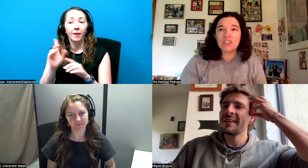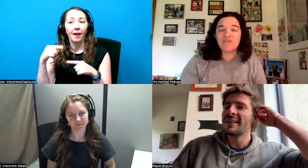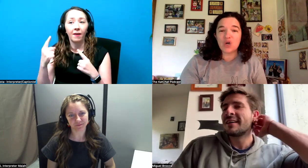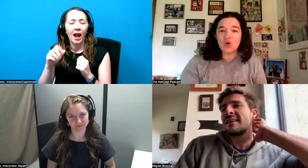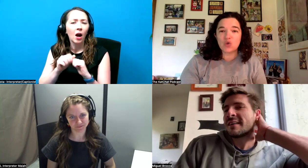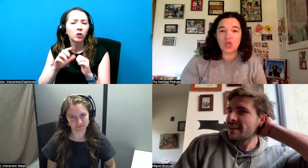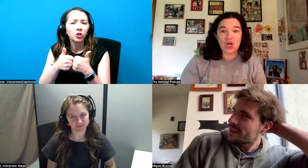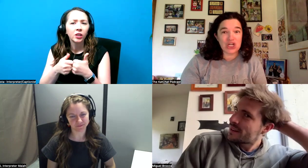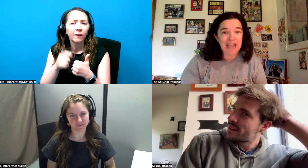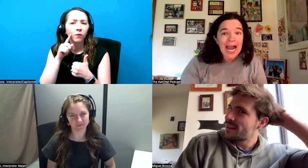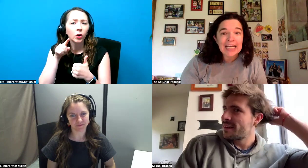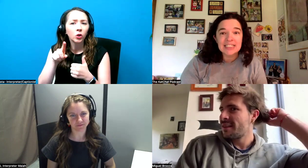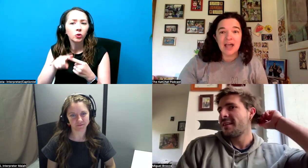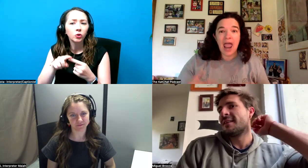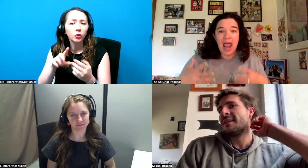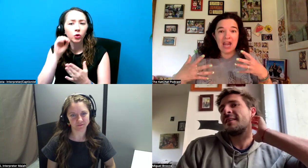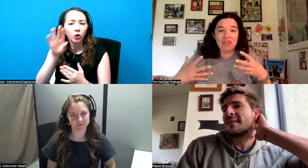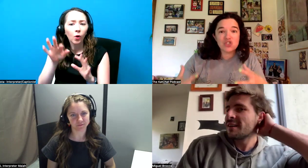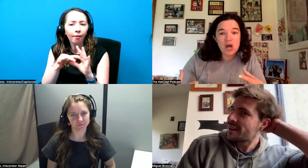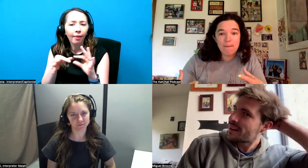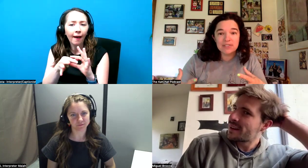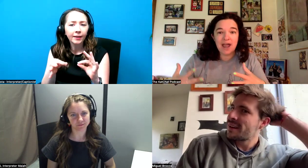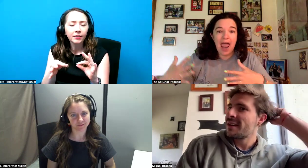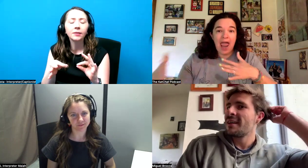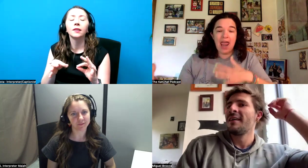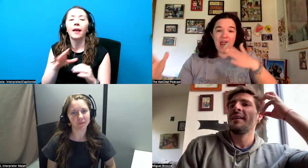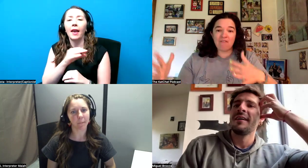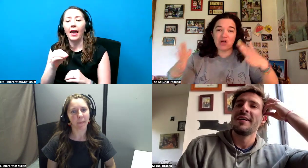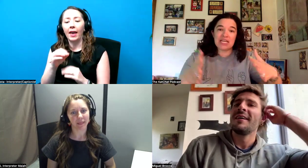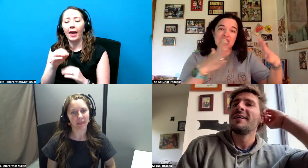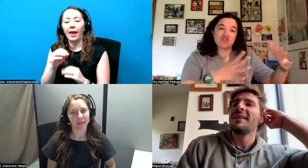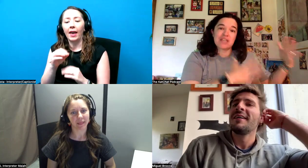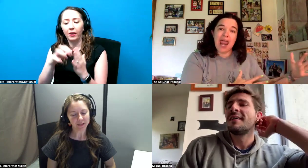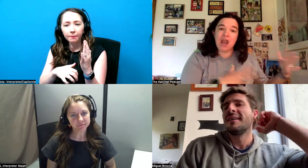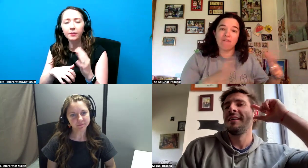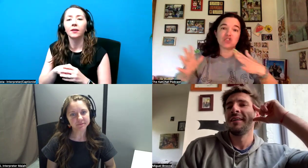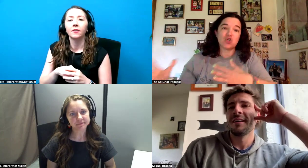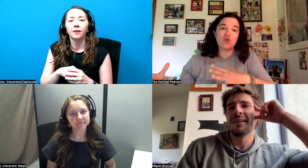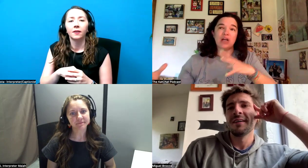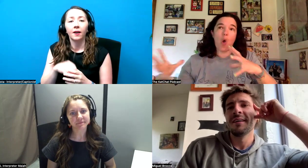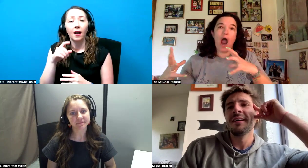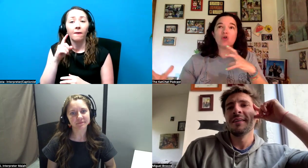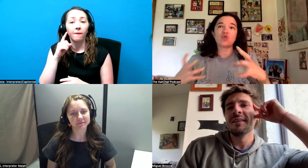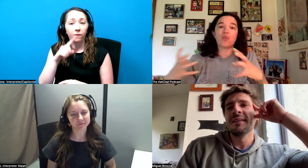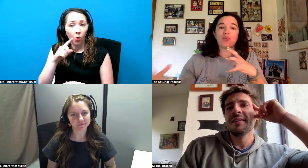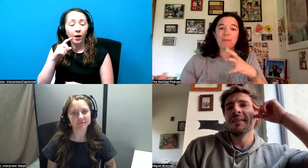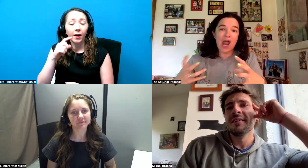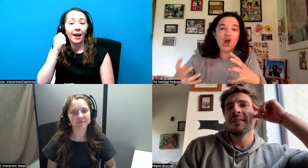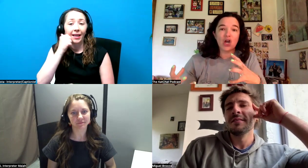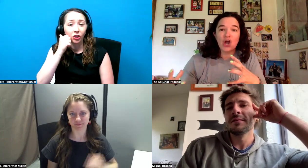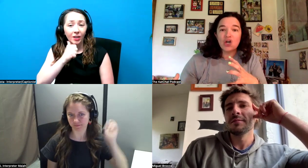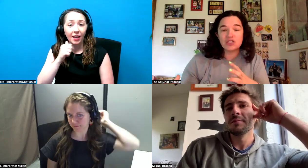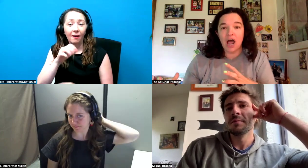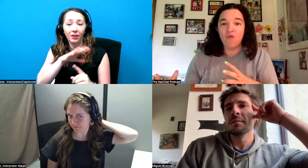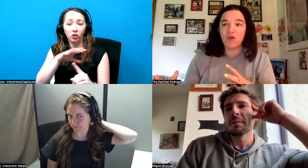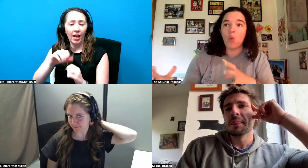how was it for you to learn the lines and the script and for each day of the shooting or how do you